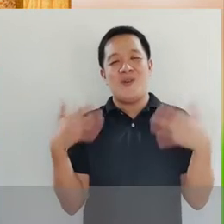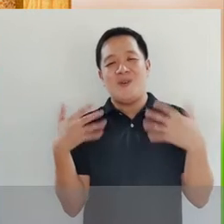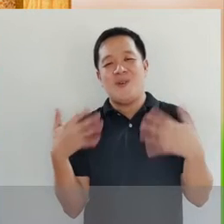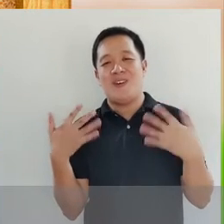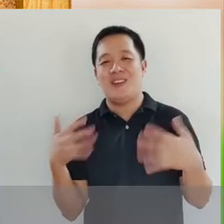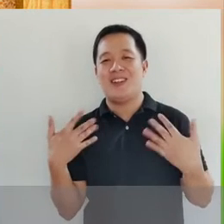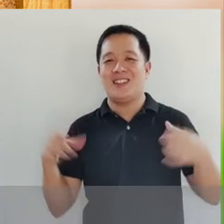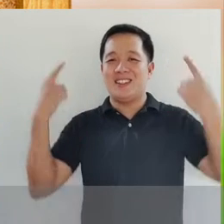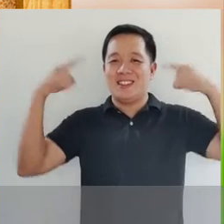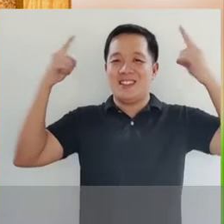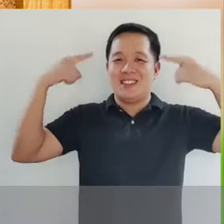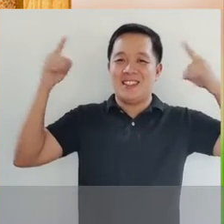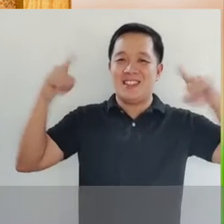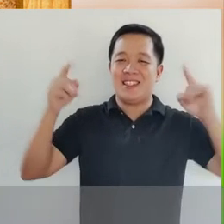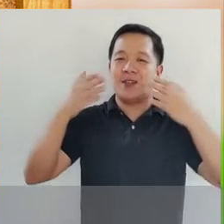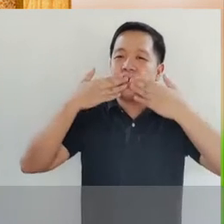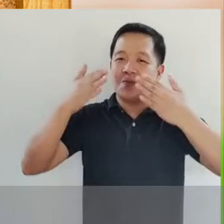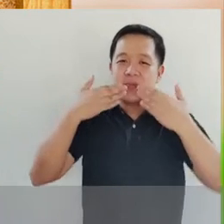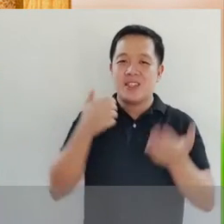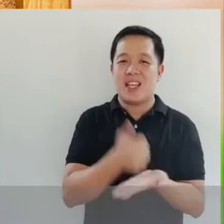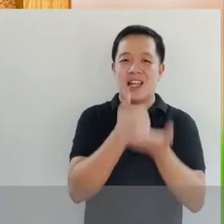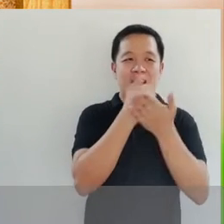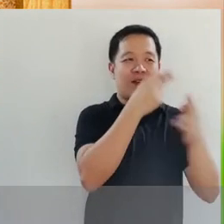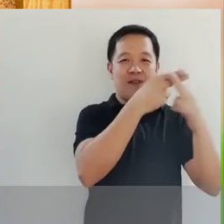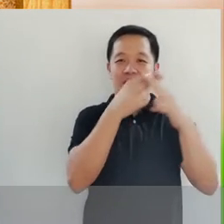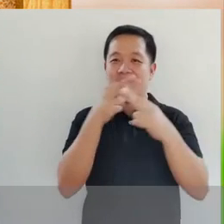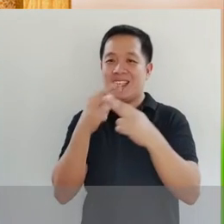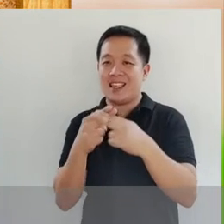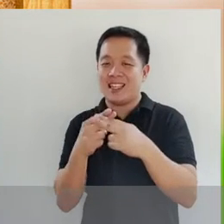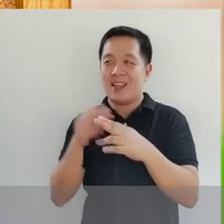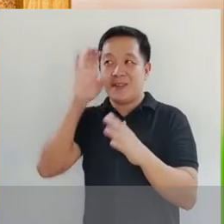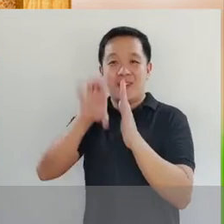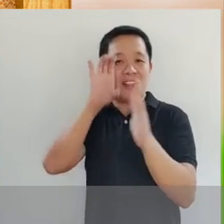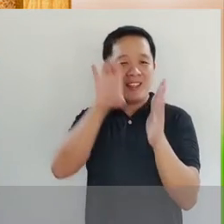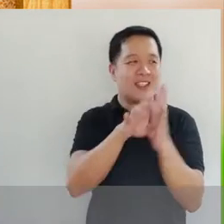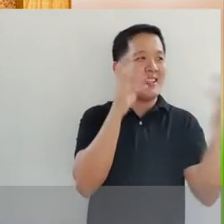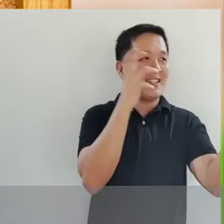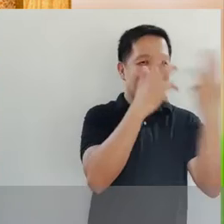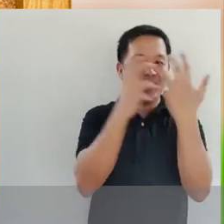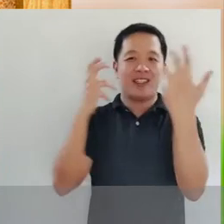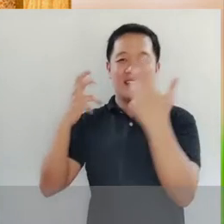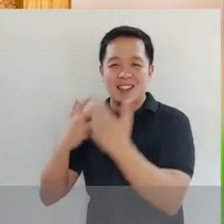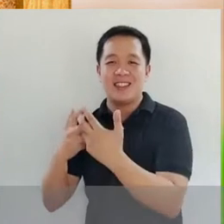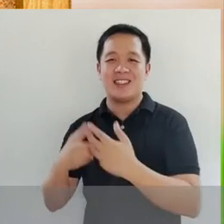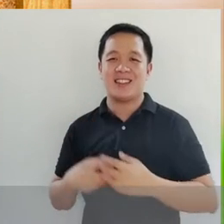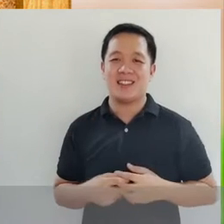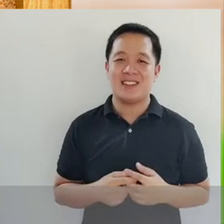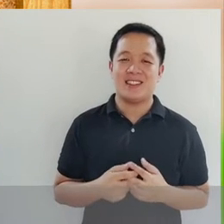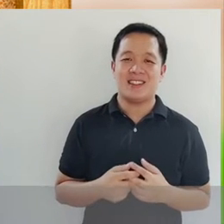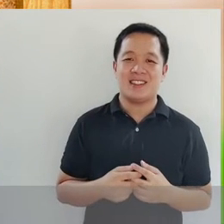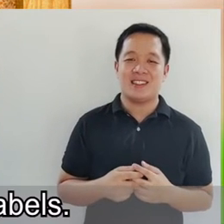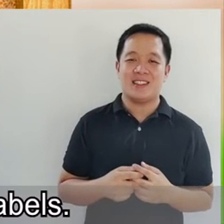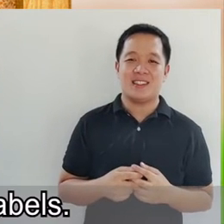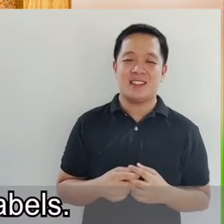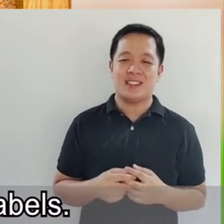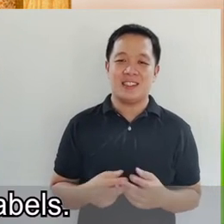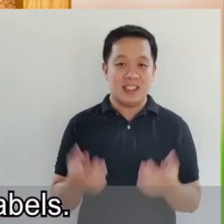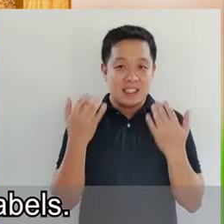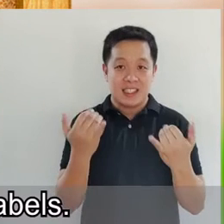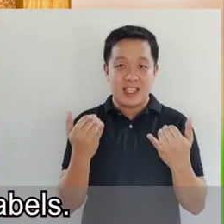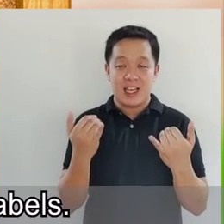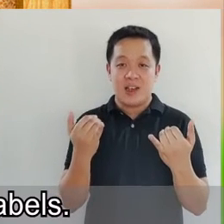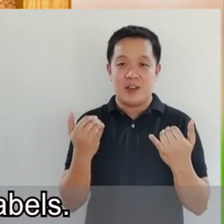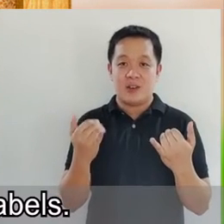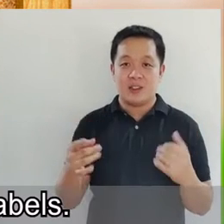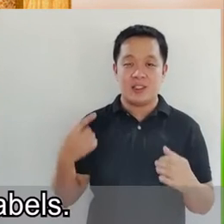We made it! Thanks for helping me match the pictures to their corresponding frames. Let's take a